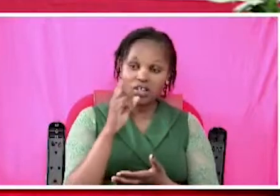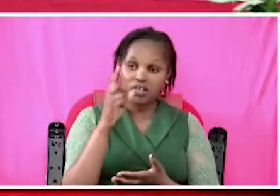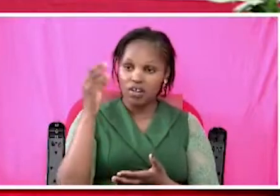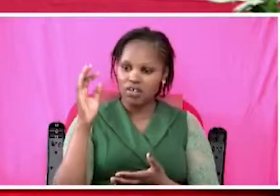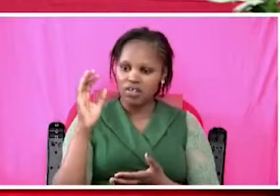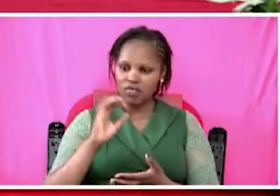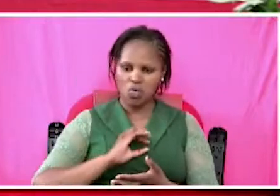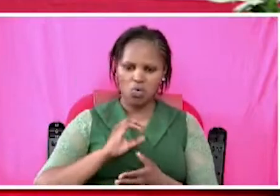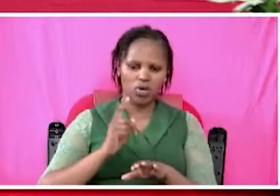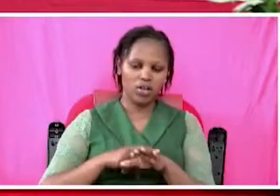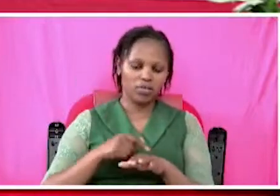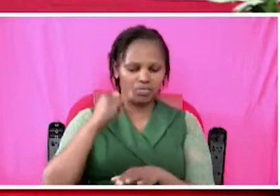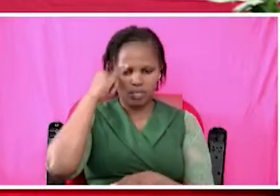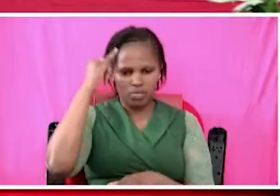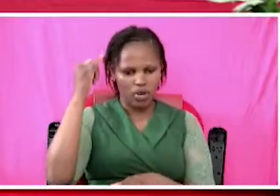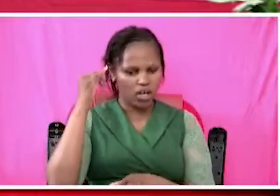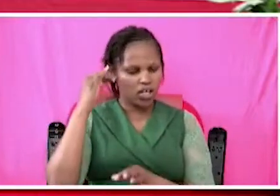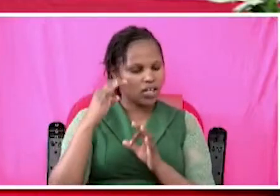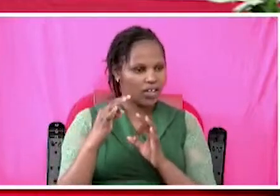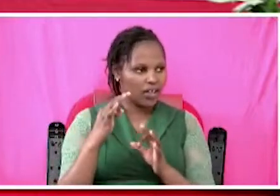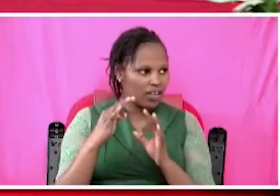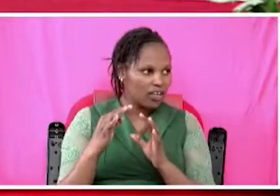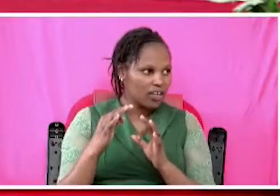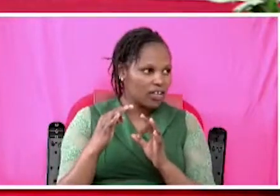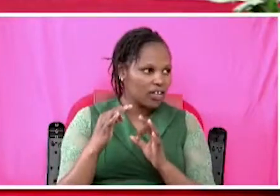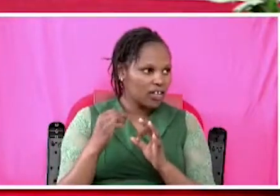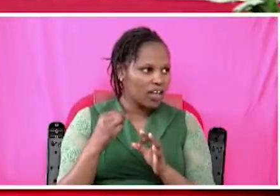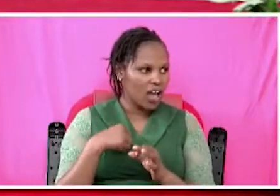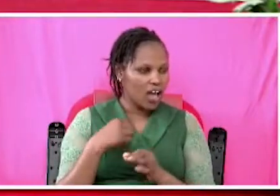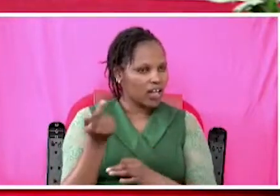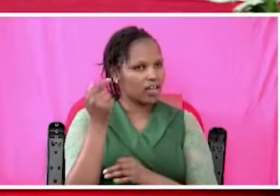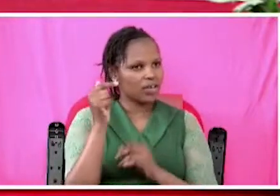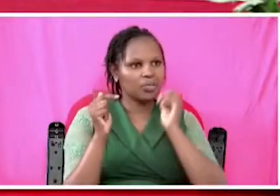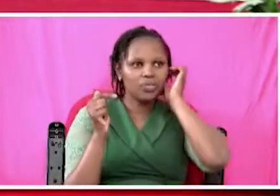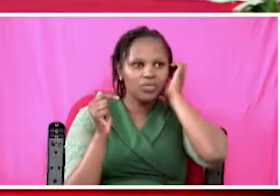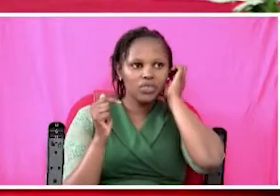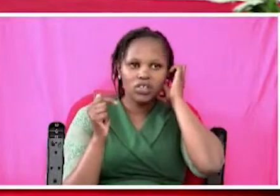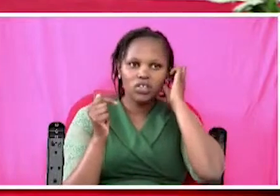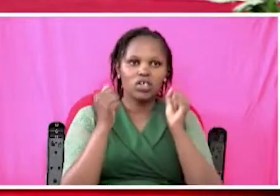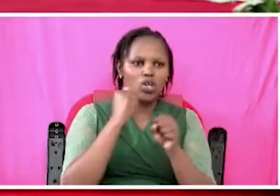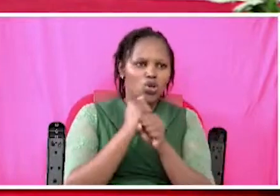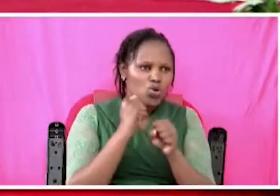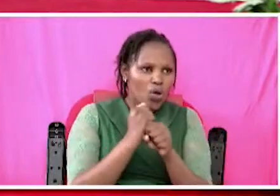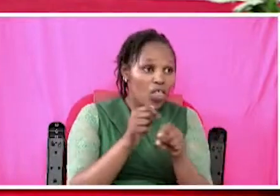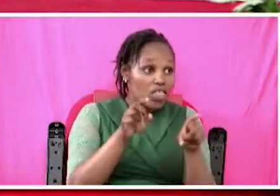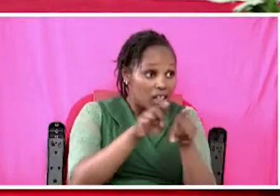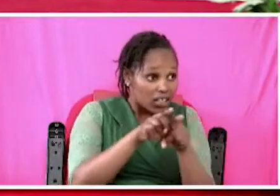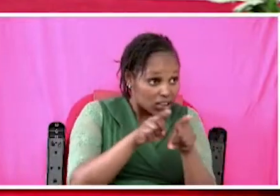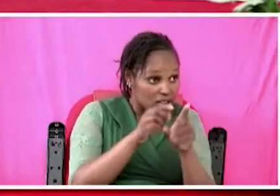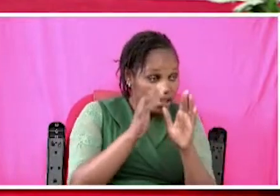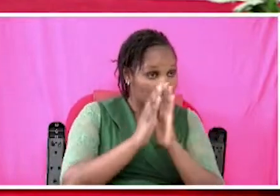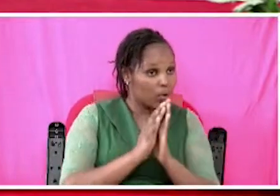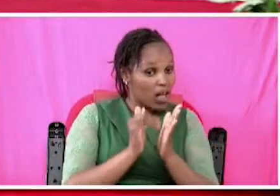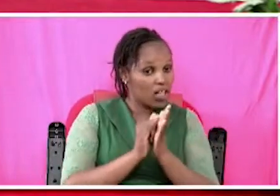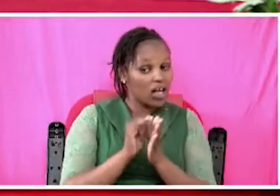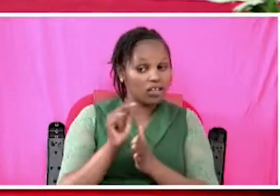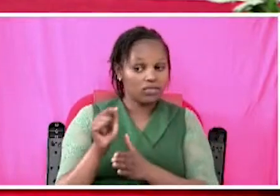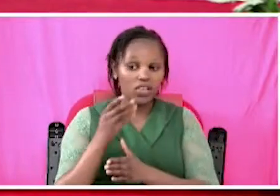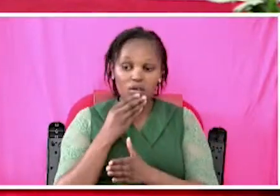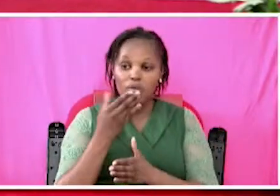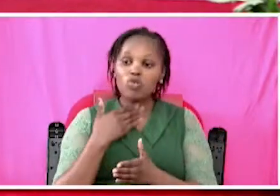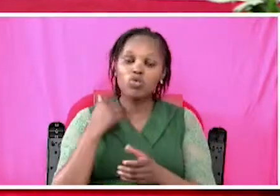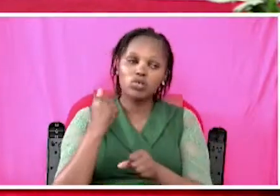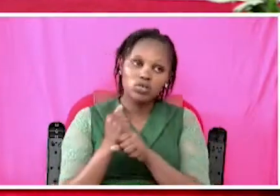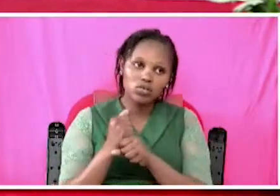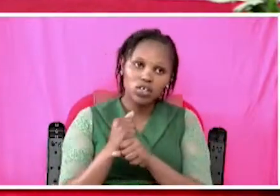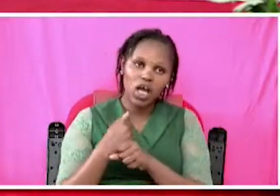here, if I was told, Reverend Mairori, come, do the same prayer that Elijah was doing, I